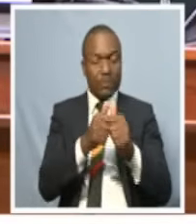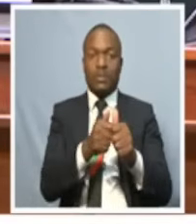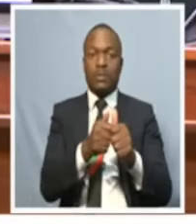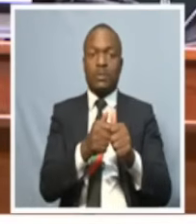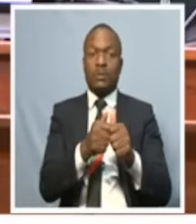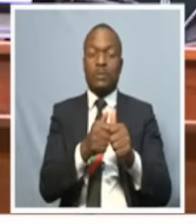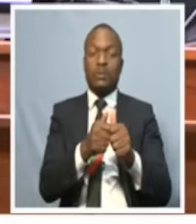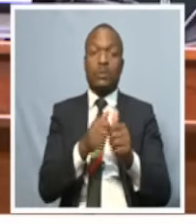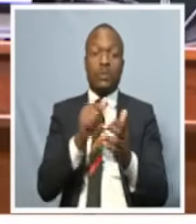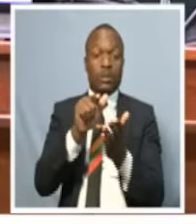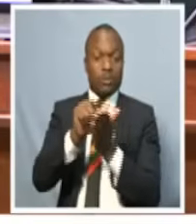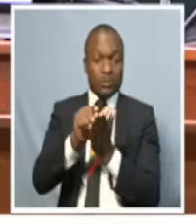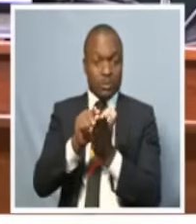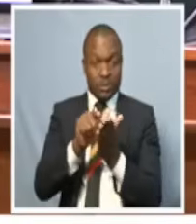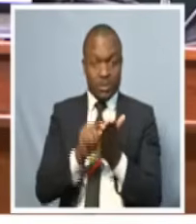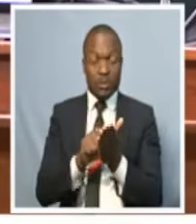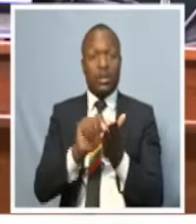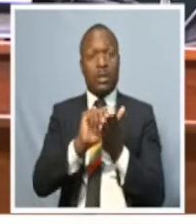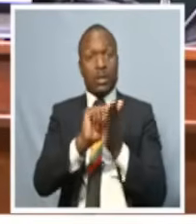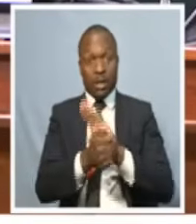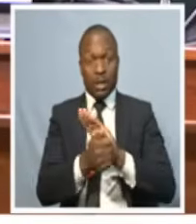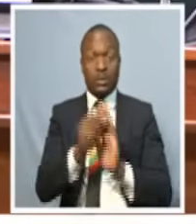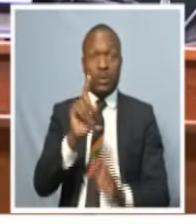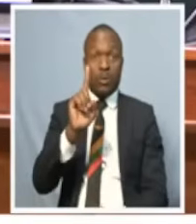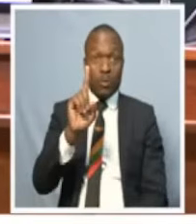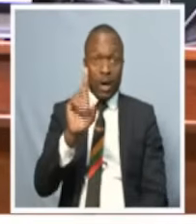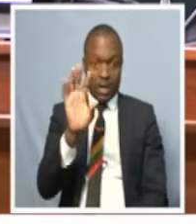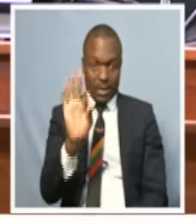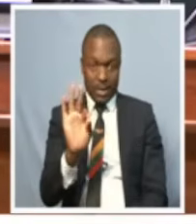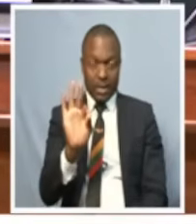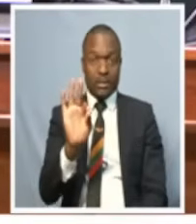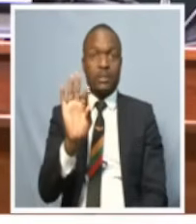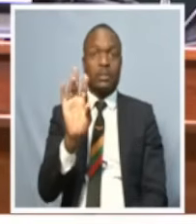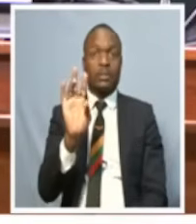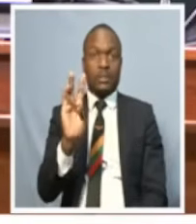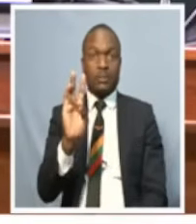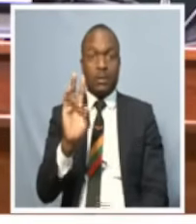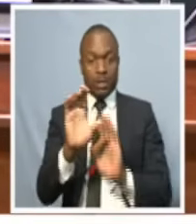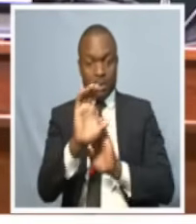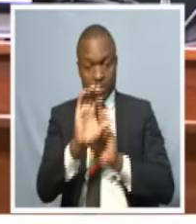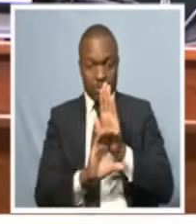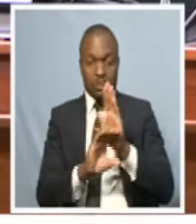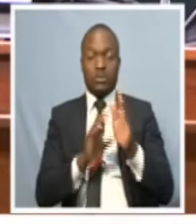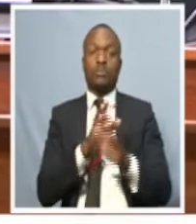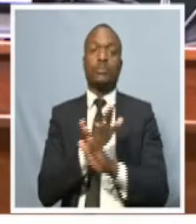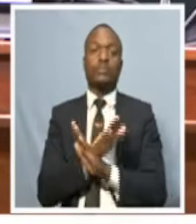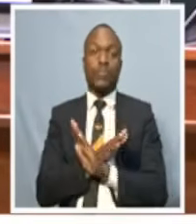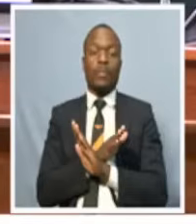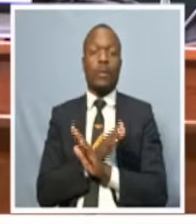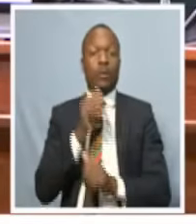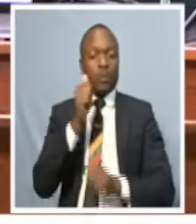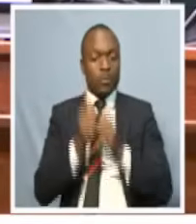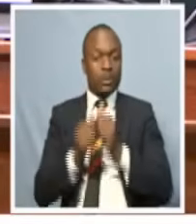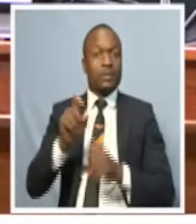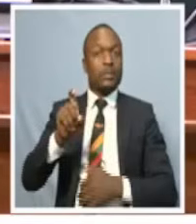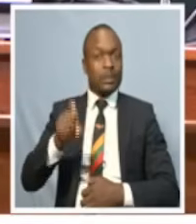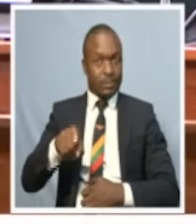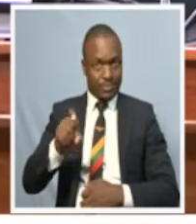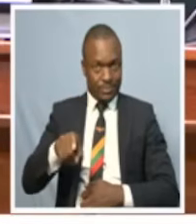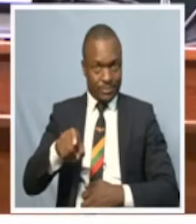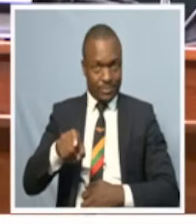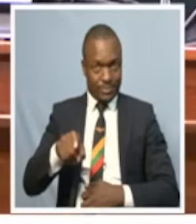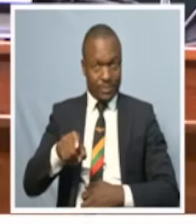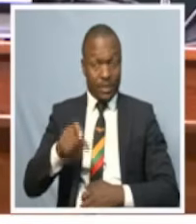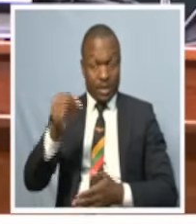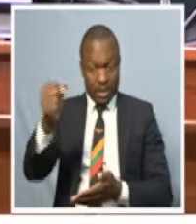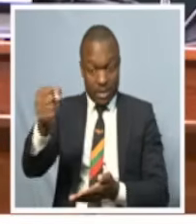the provisions of Article 197 of the Constitution of Zambia, which requires